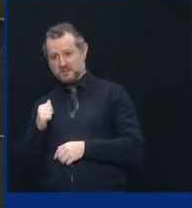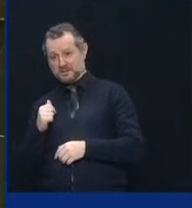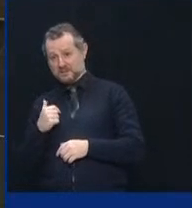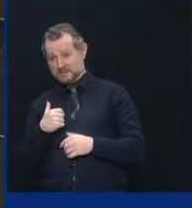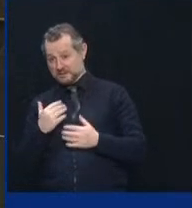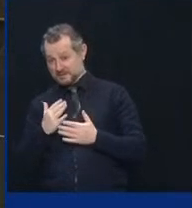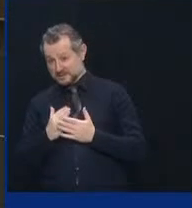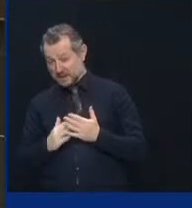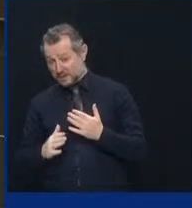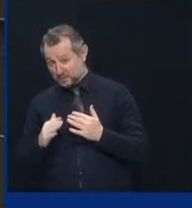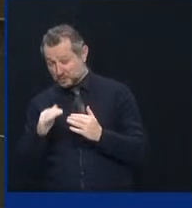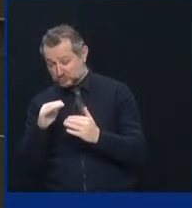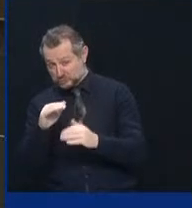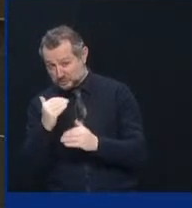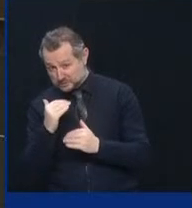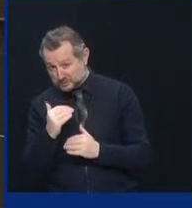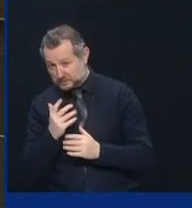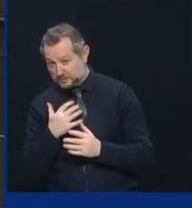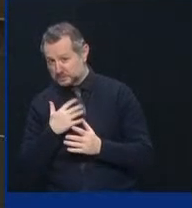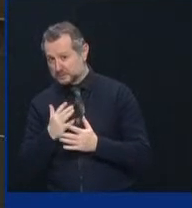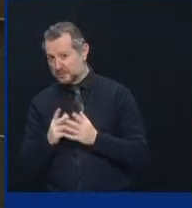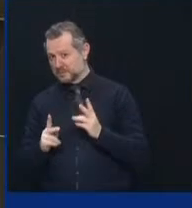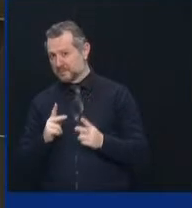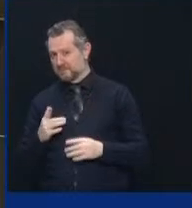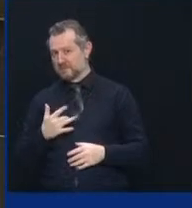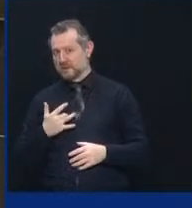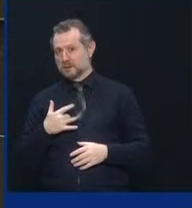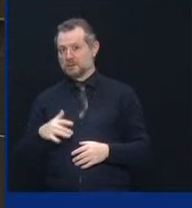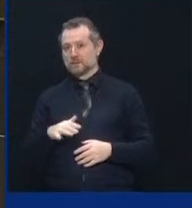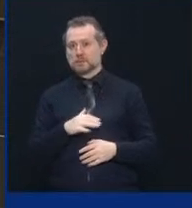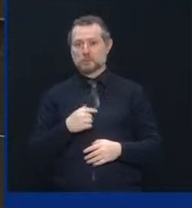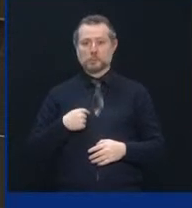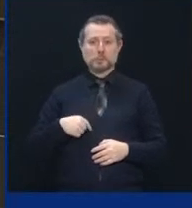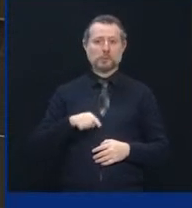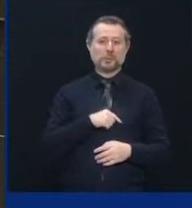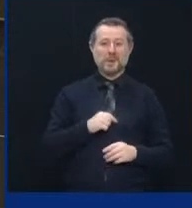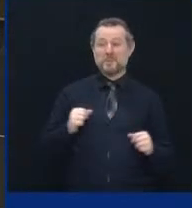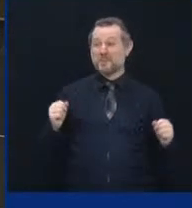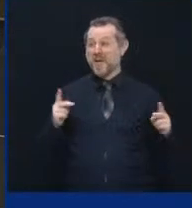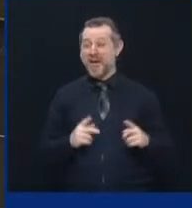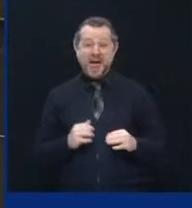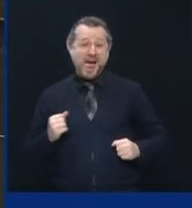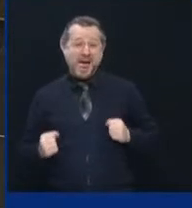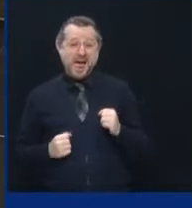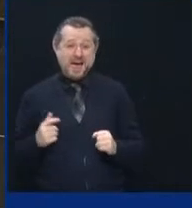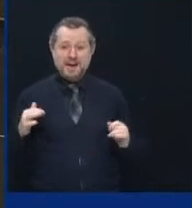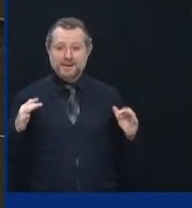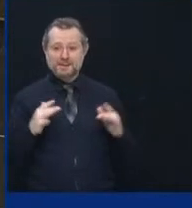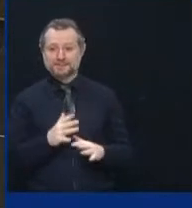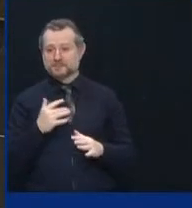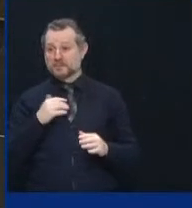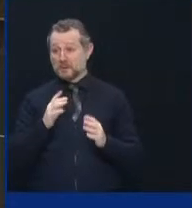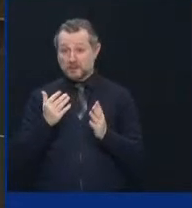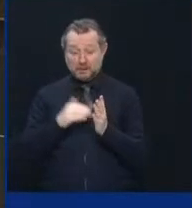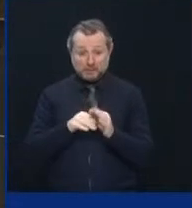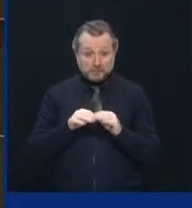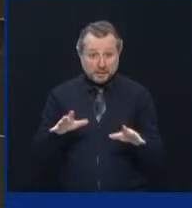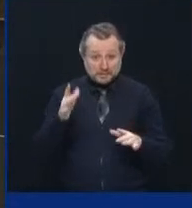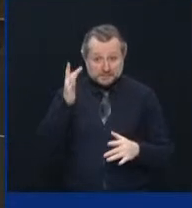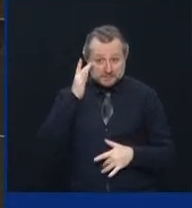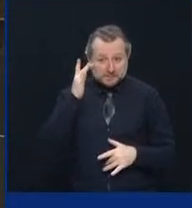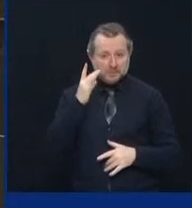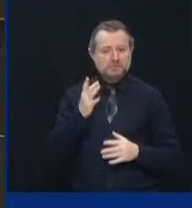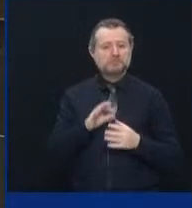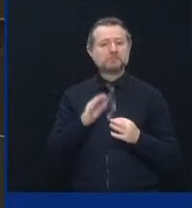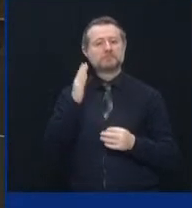impression that everybody comes rushing back in all times like it's pre-pandemic or something like that. So I know you mentioned the curfew. I assume that applies